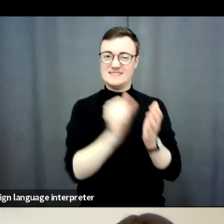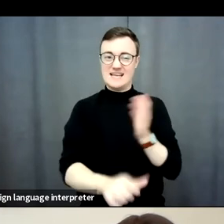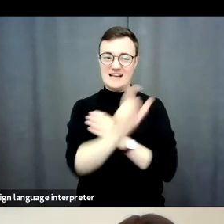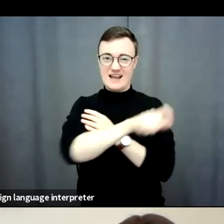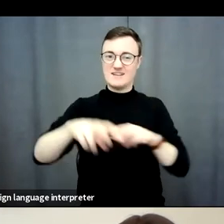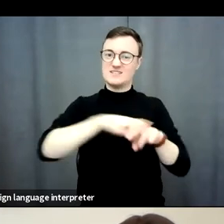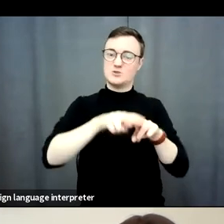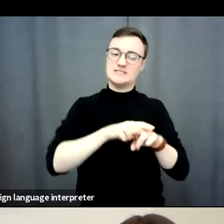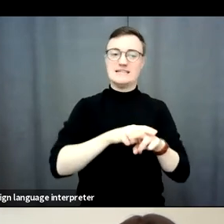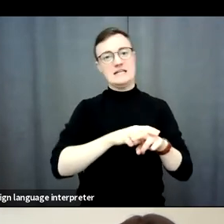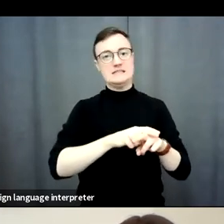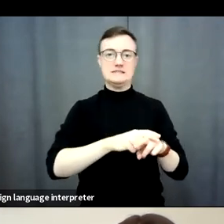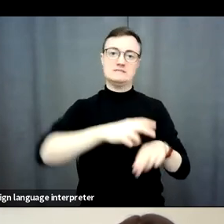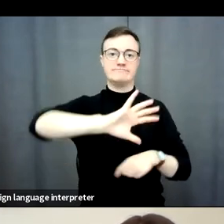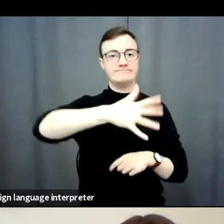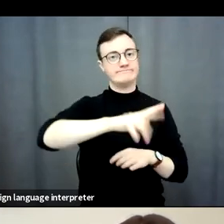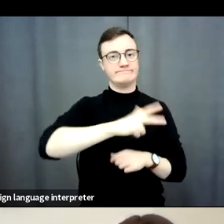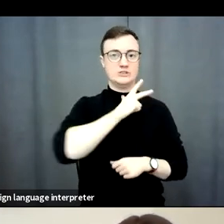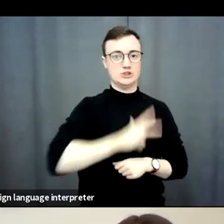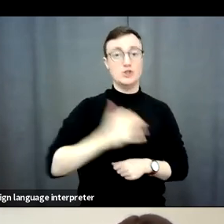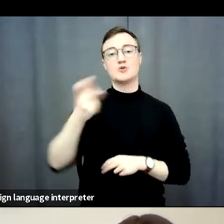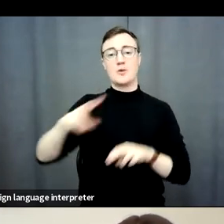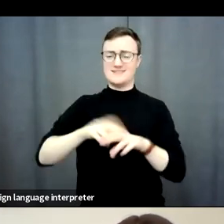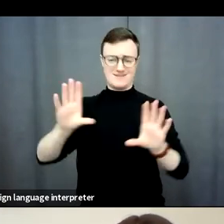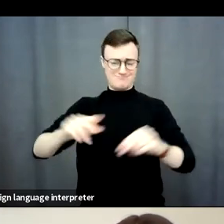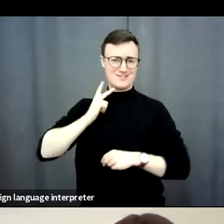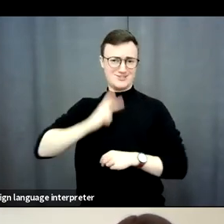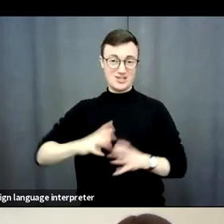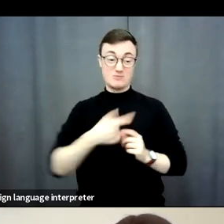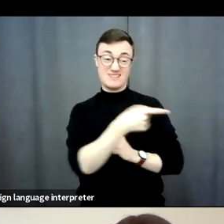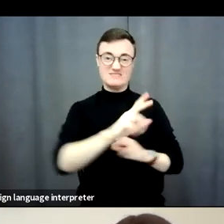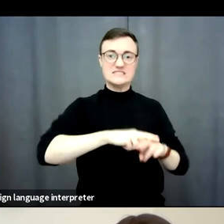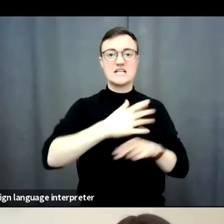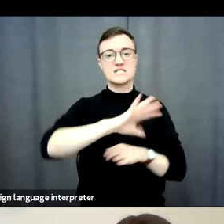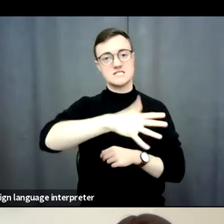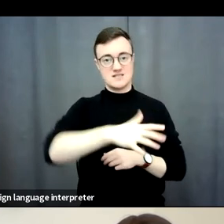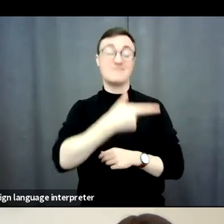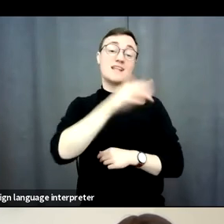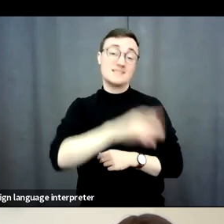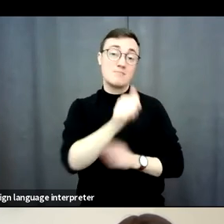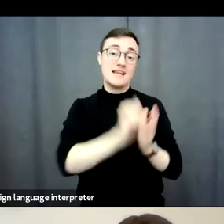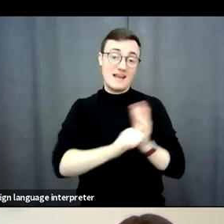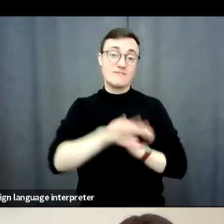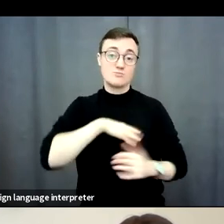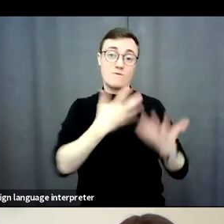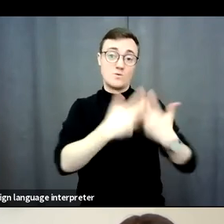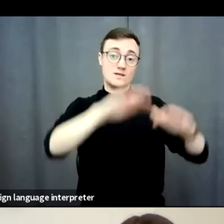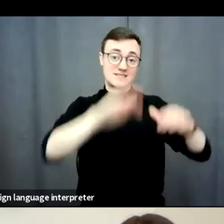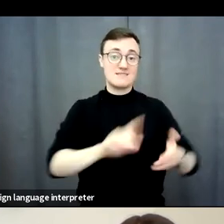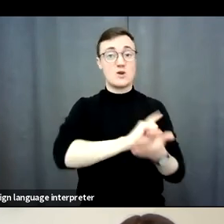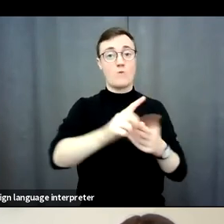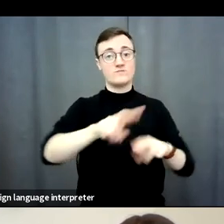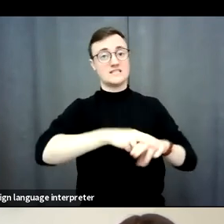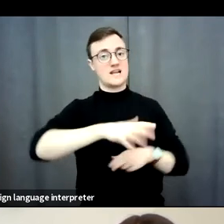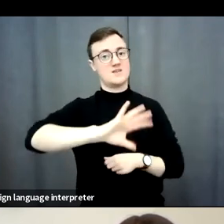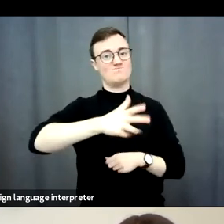others. And among that group are students with disabilities. We